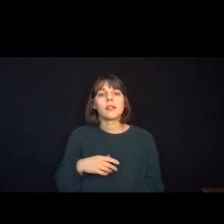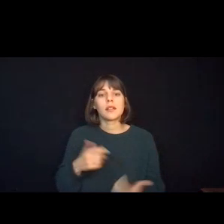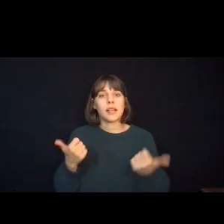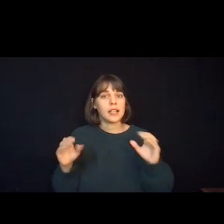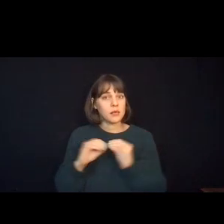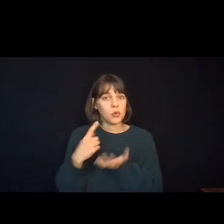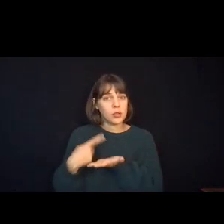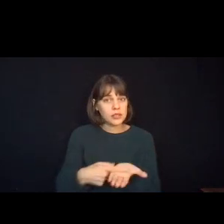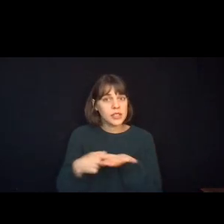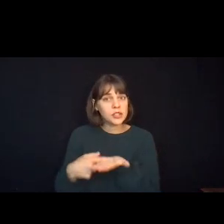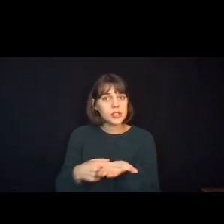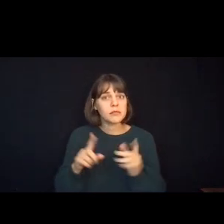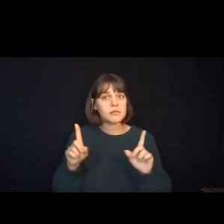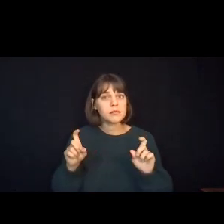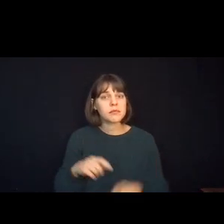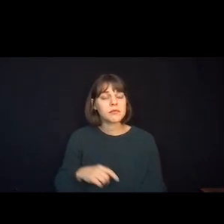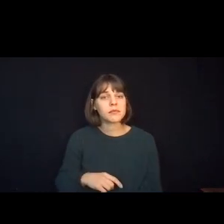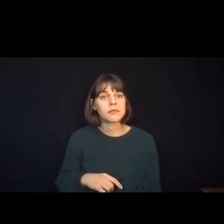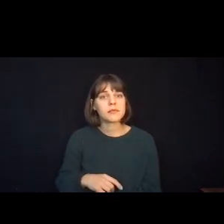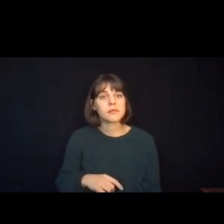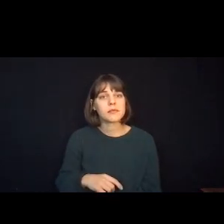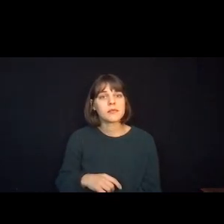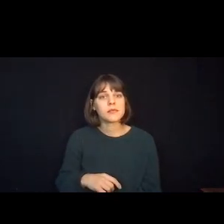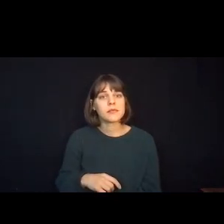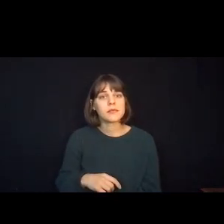any further discussion?